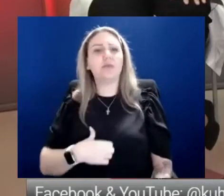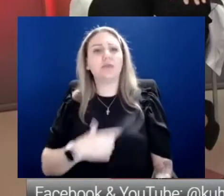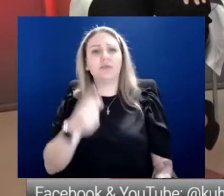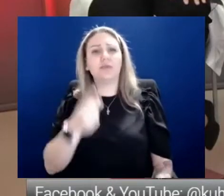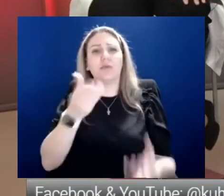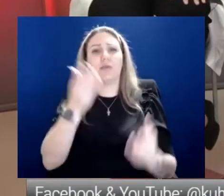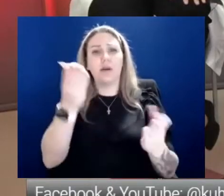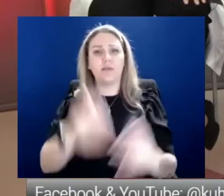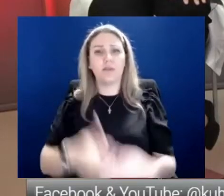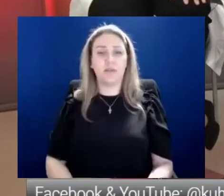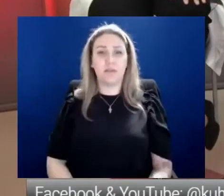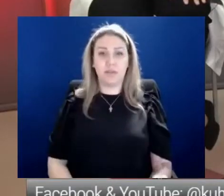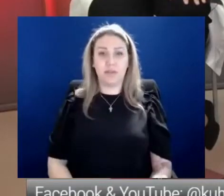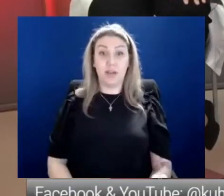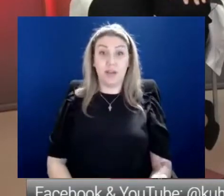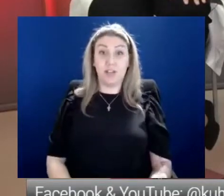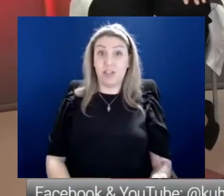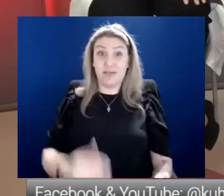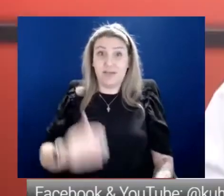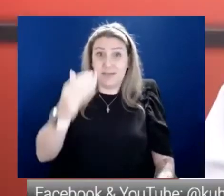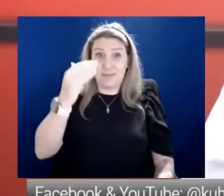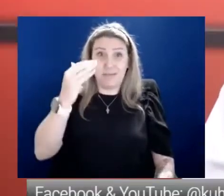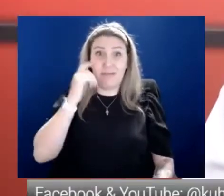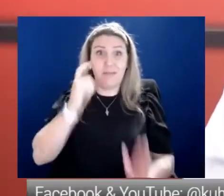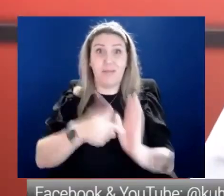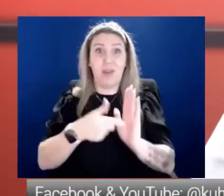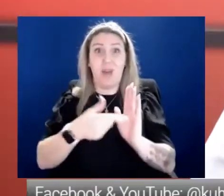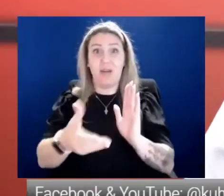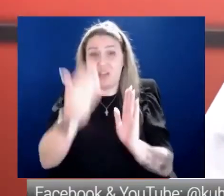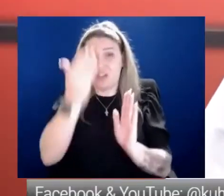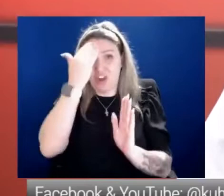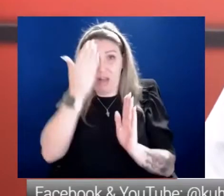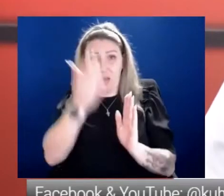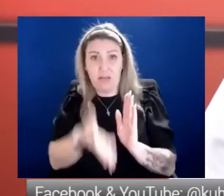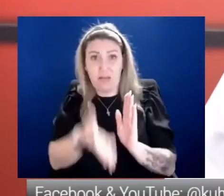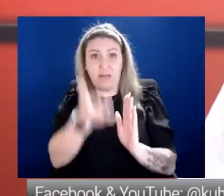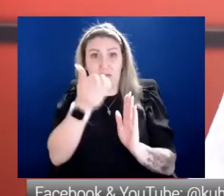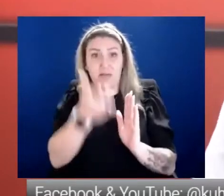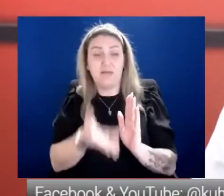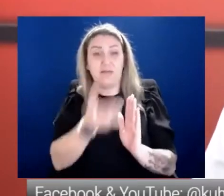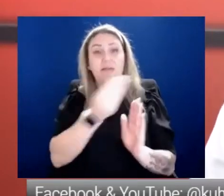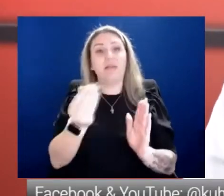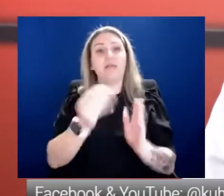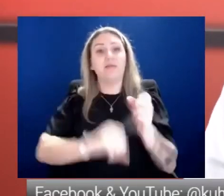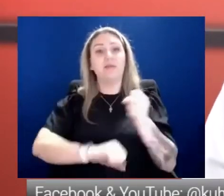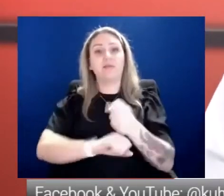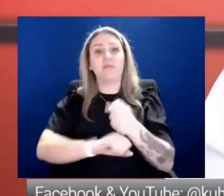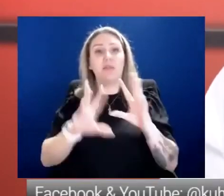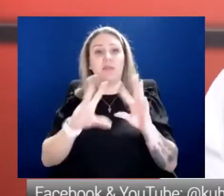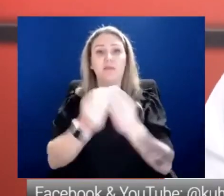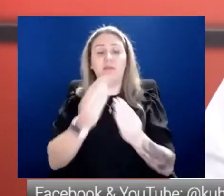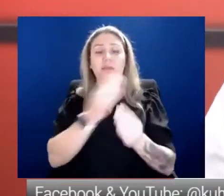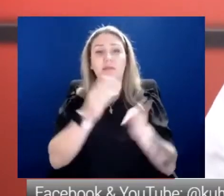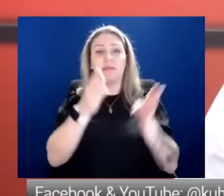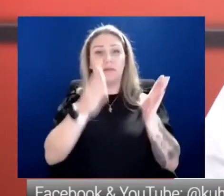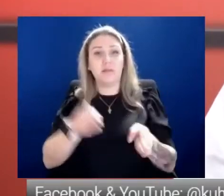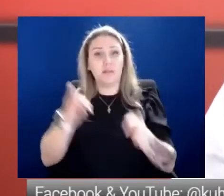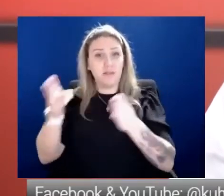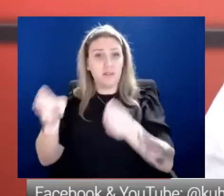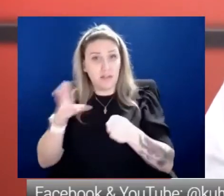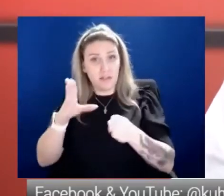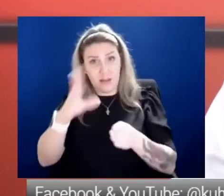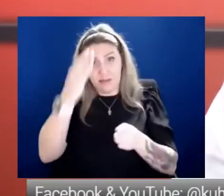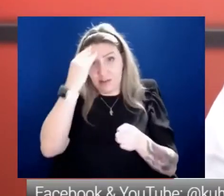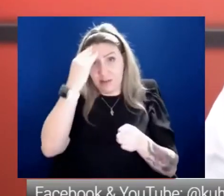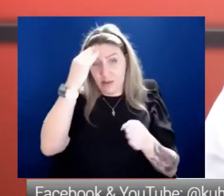just acknowledging it. I mean, it's so important. Having a family and supporting families and individuals is awesome. So just them acknowledging that,